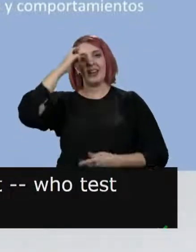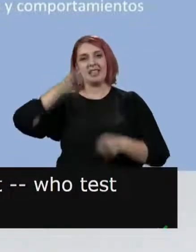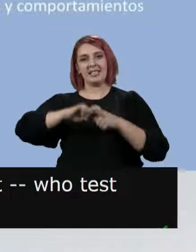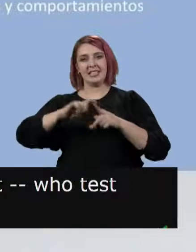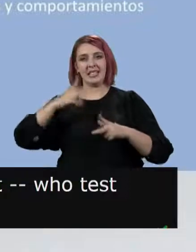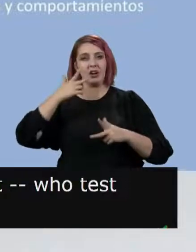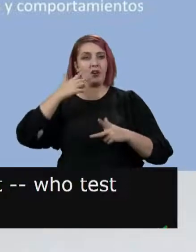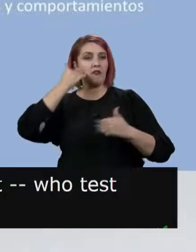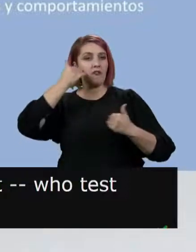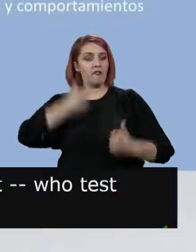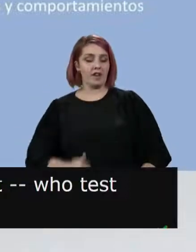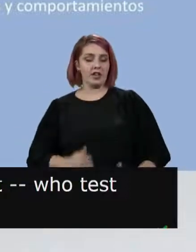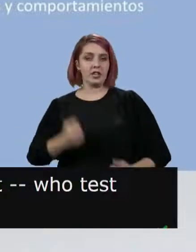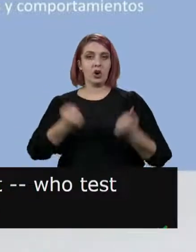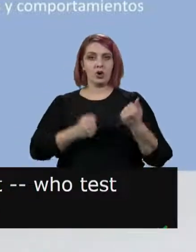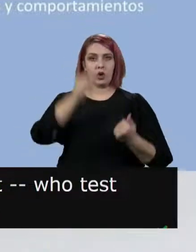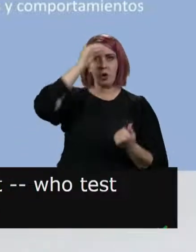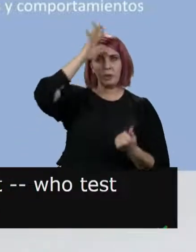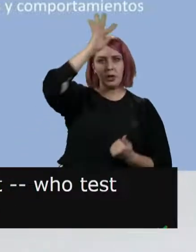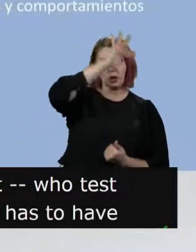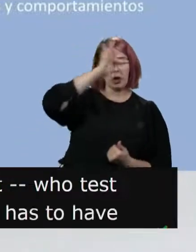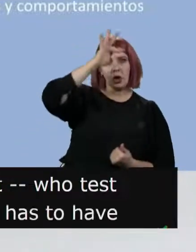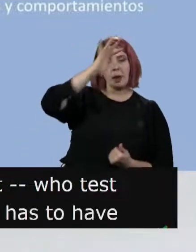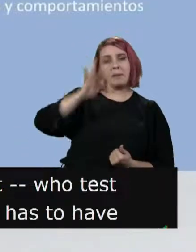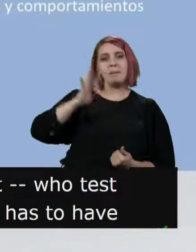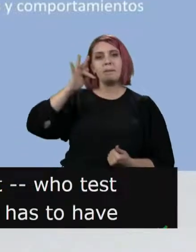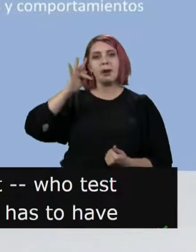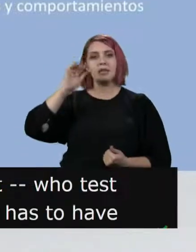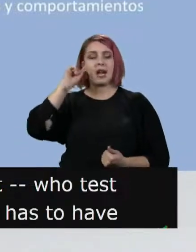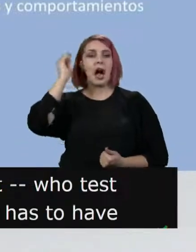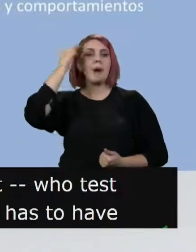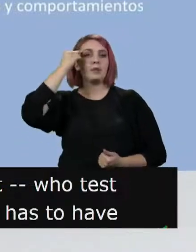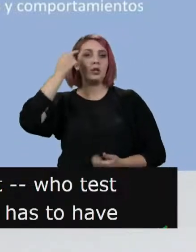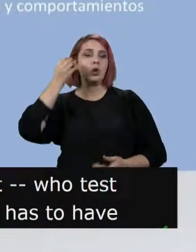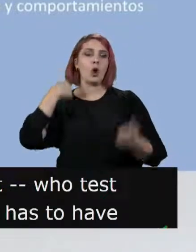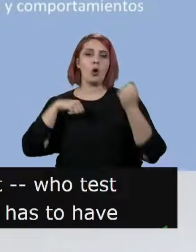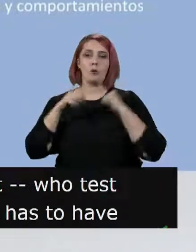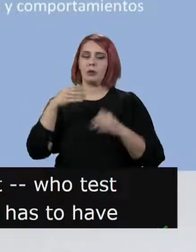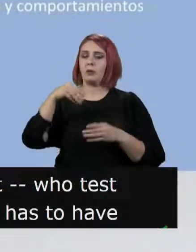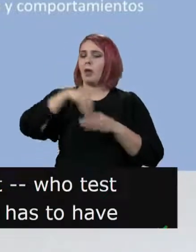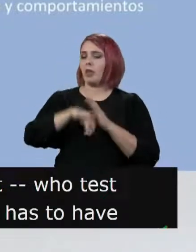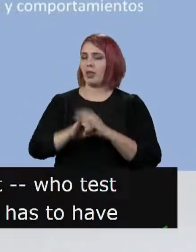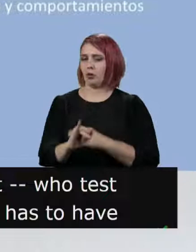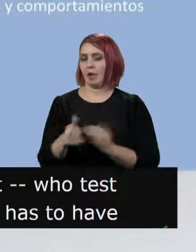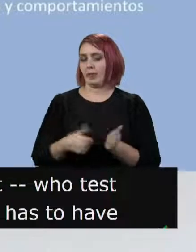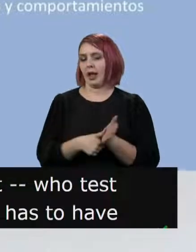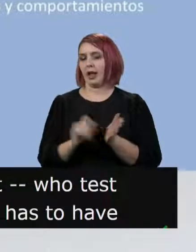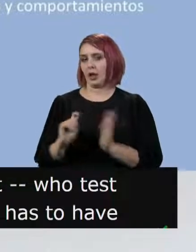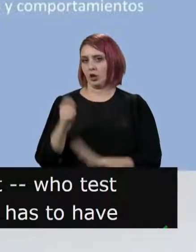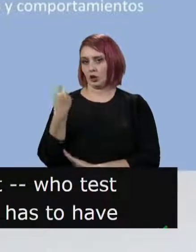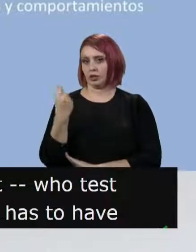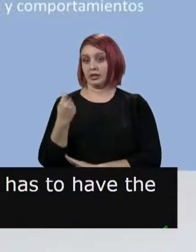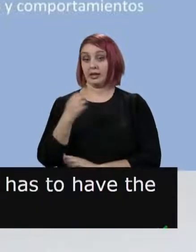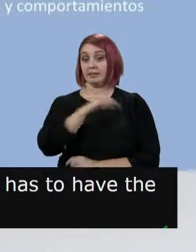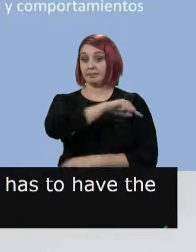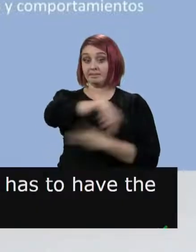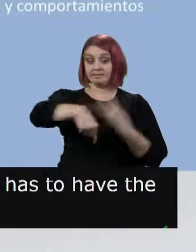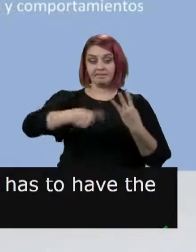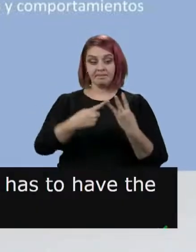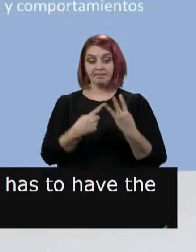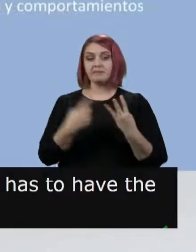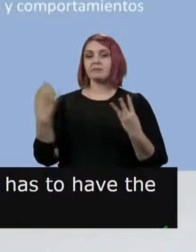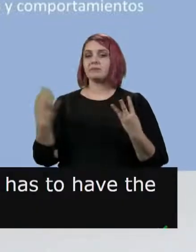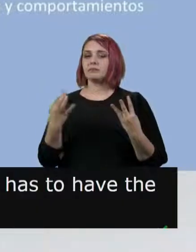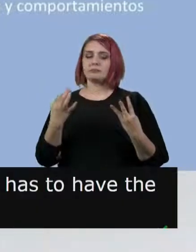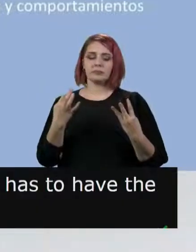have the necessary skills and capacities to be able to